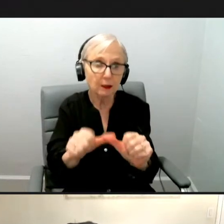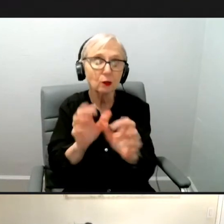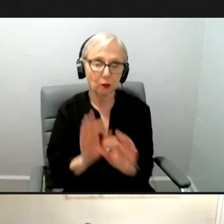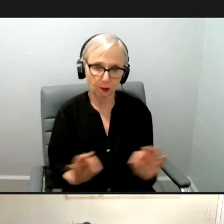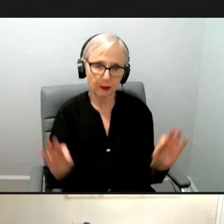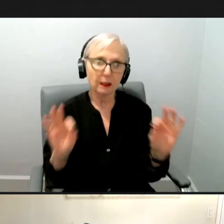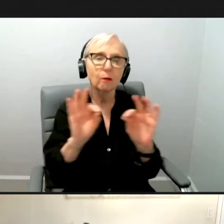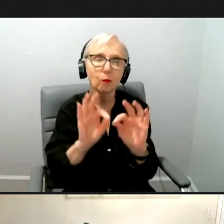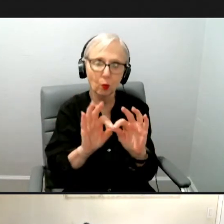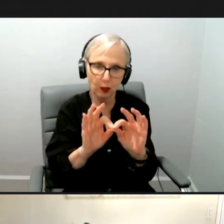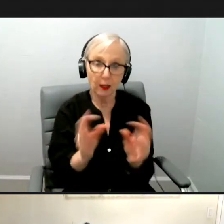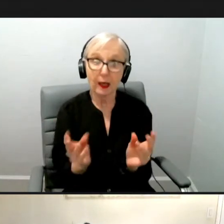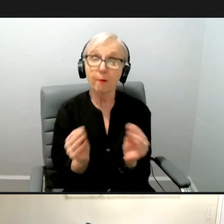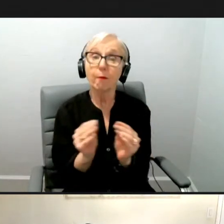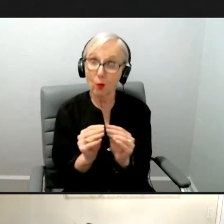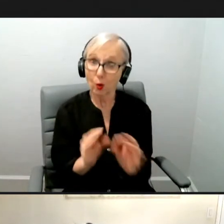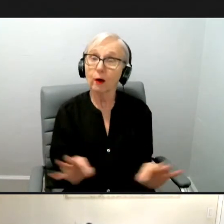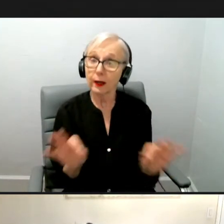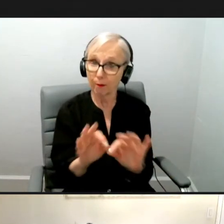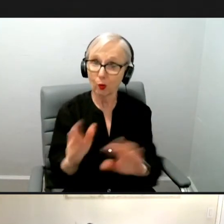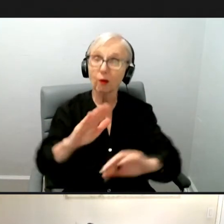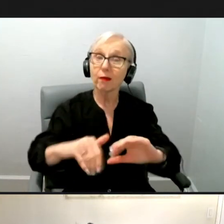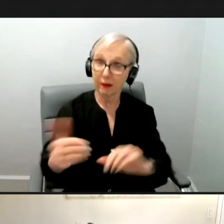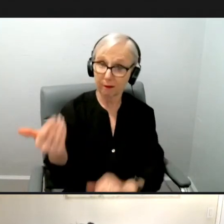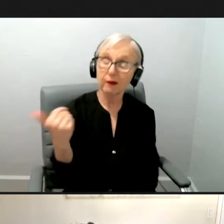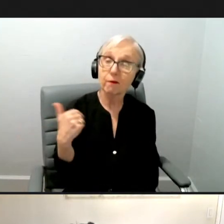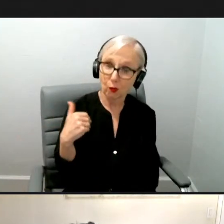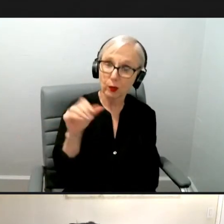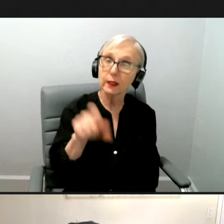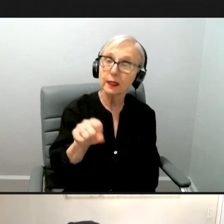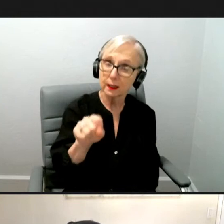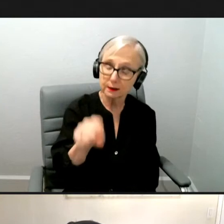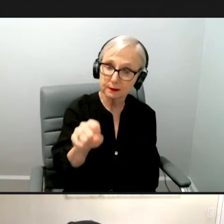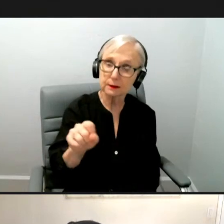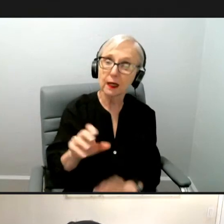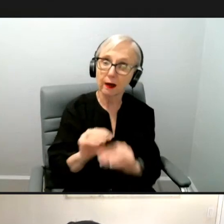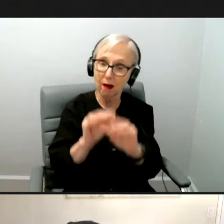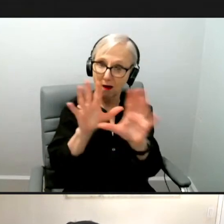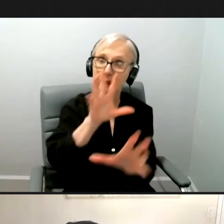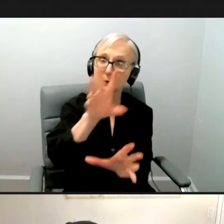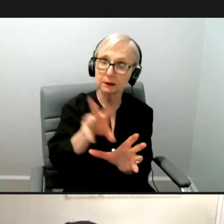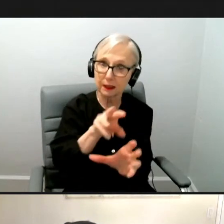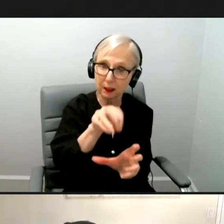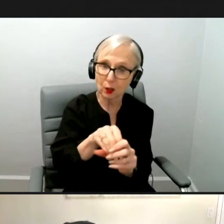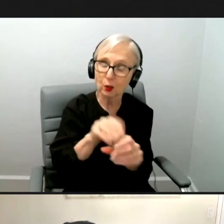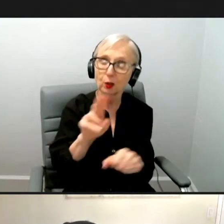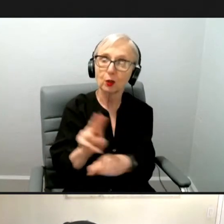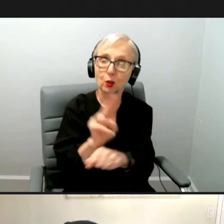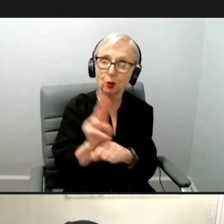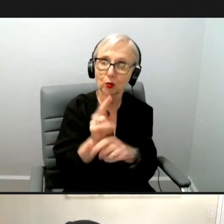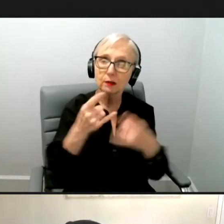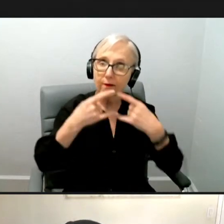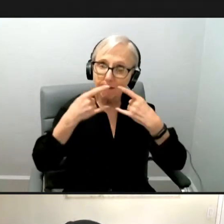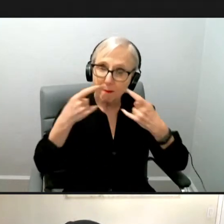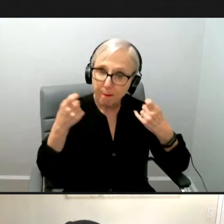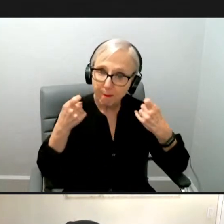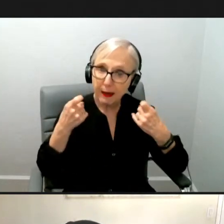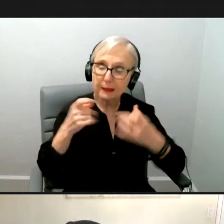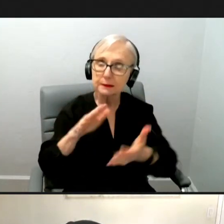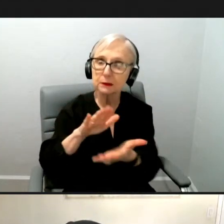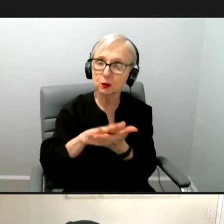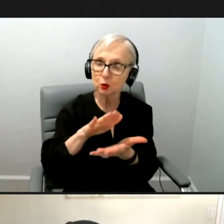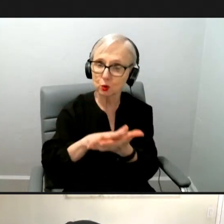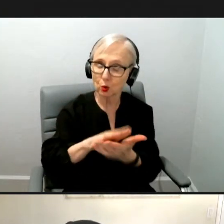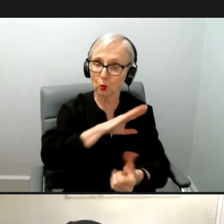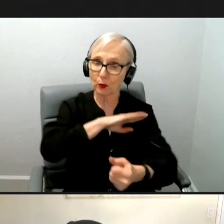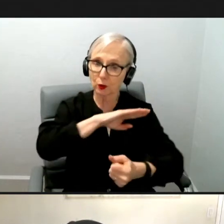and more important than ever with the Omicron variant. So that obviously includes the use of masks in schools, which we strongly recommend